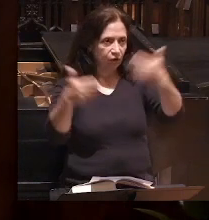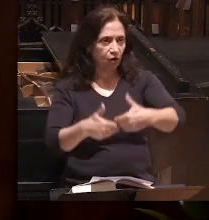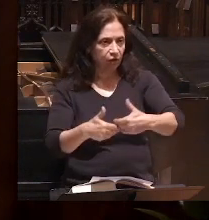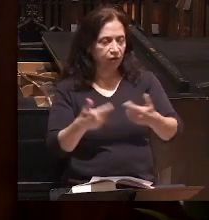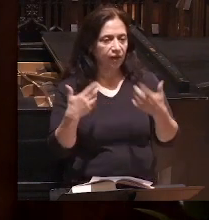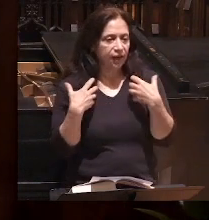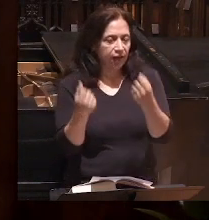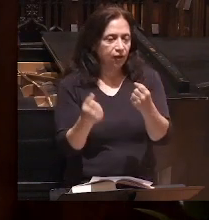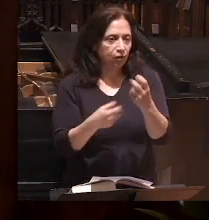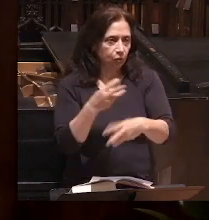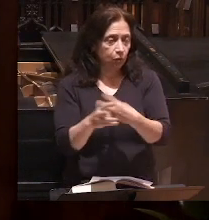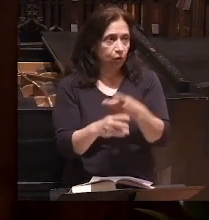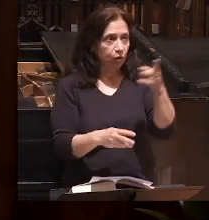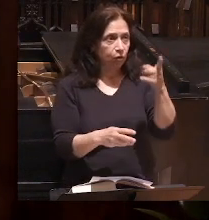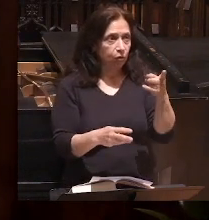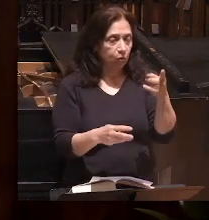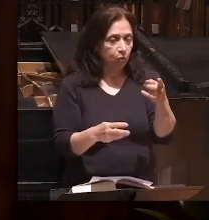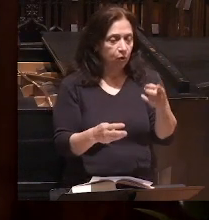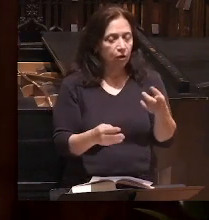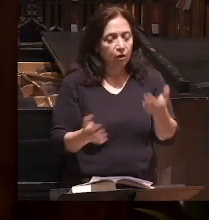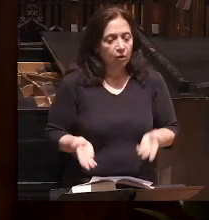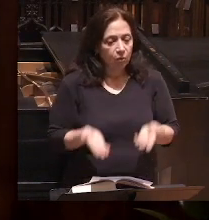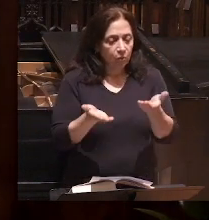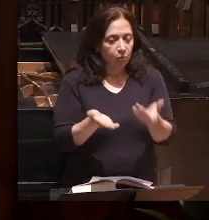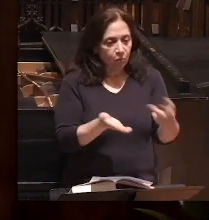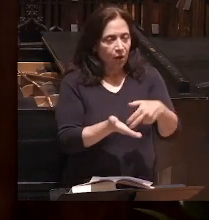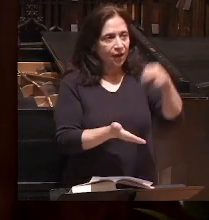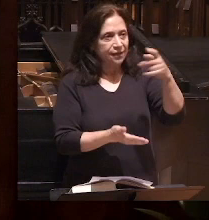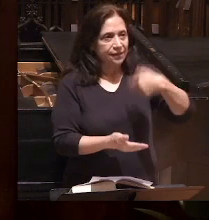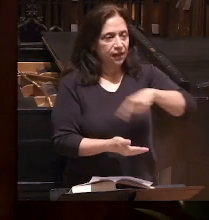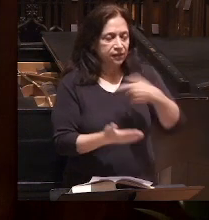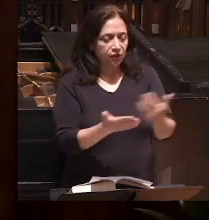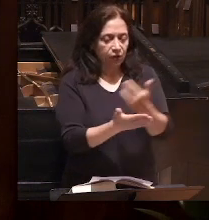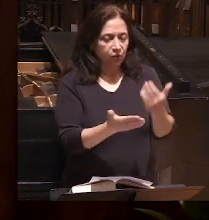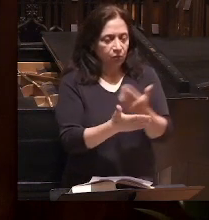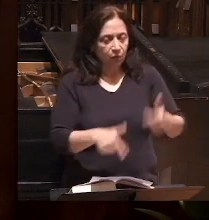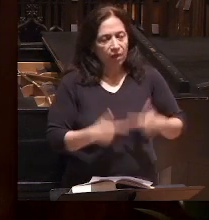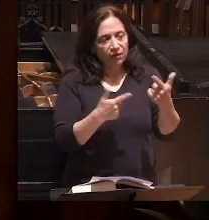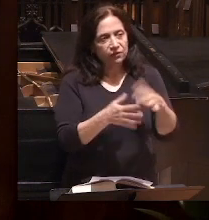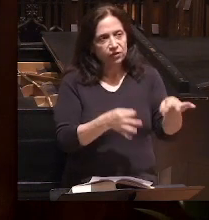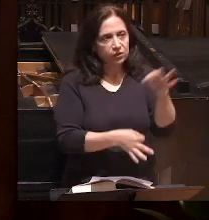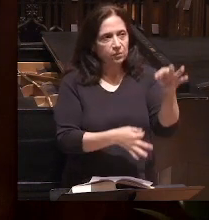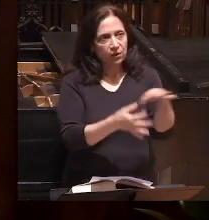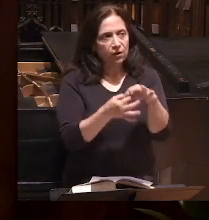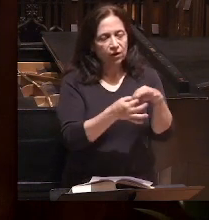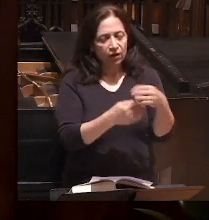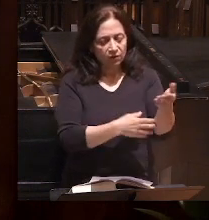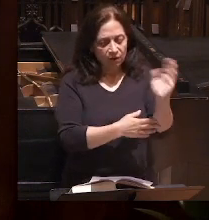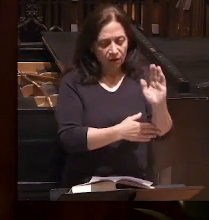You raise us to new life, Spirit of God.